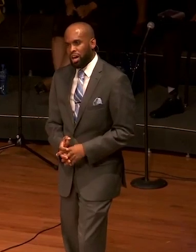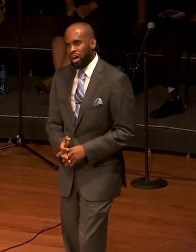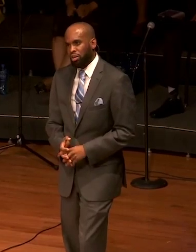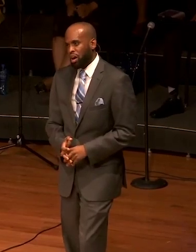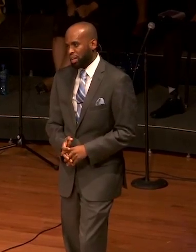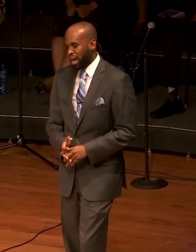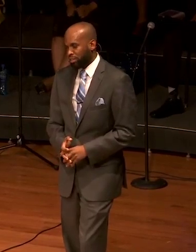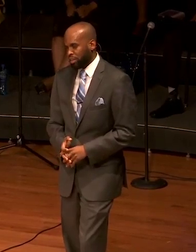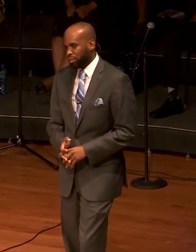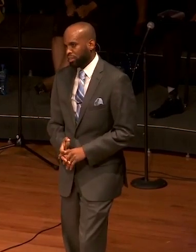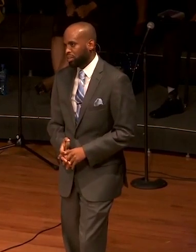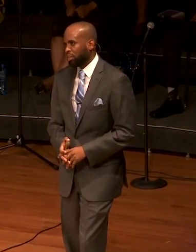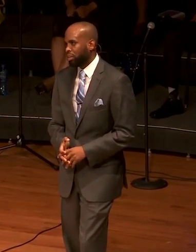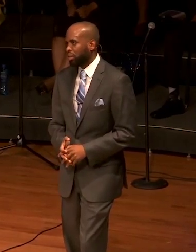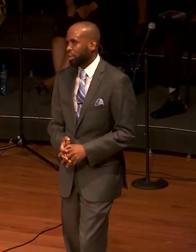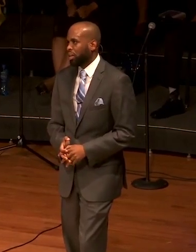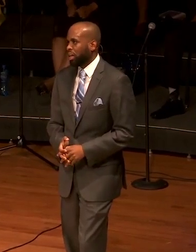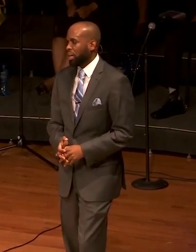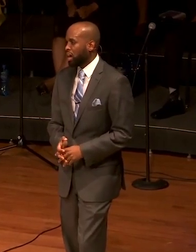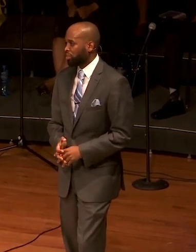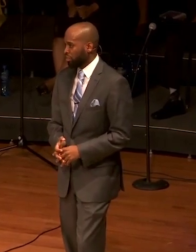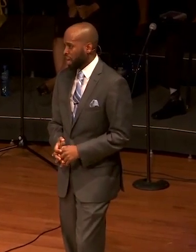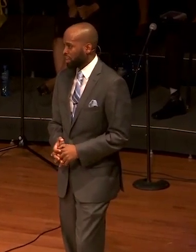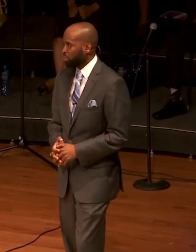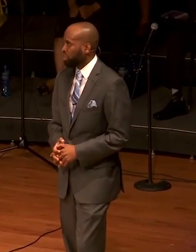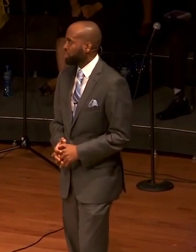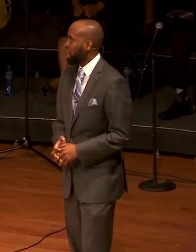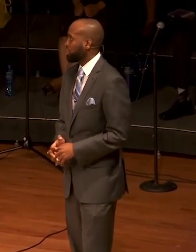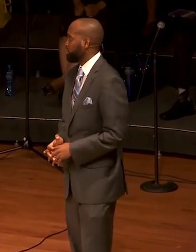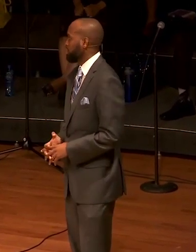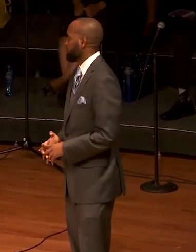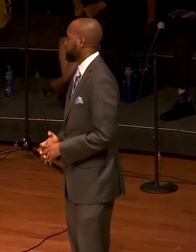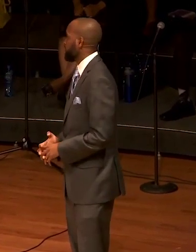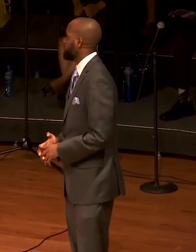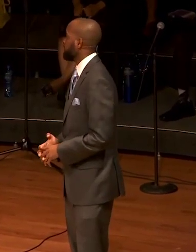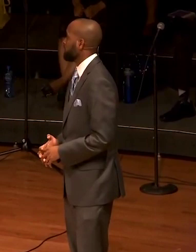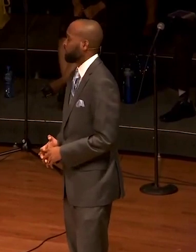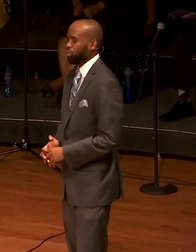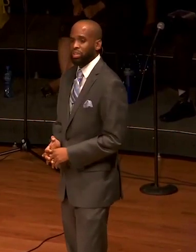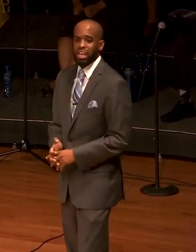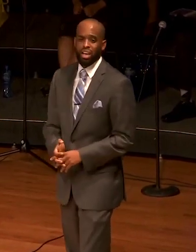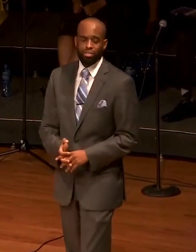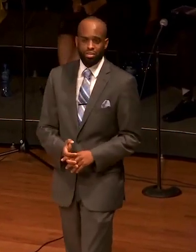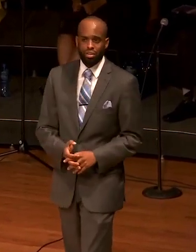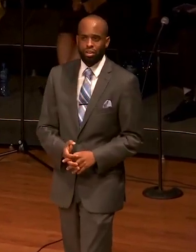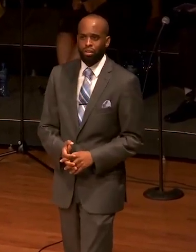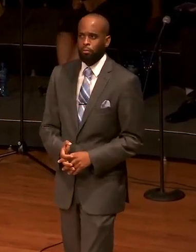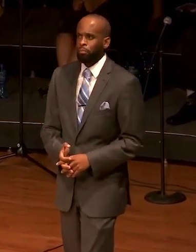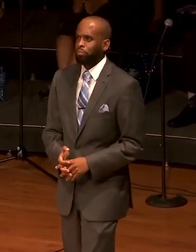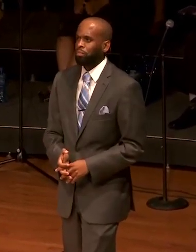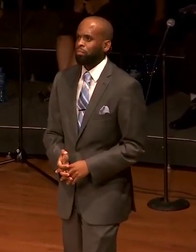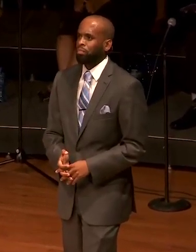That God would honor our gathering and honor the fact that we desire to be different when we gather.